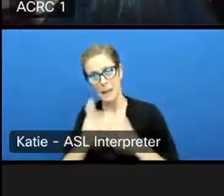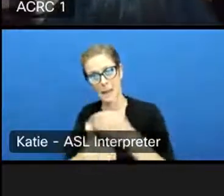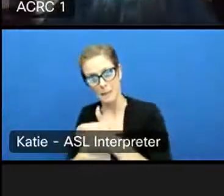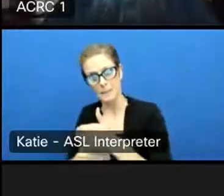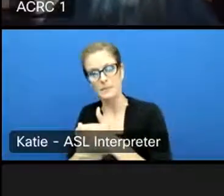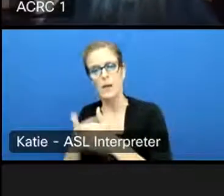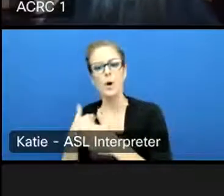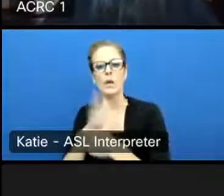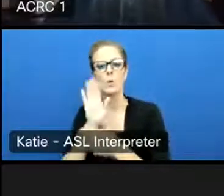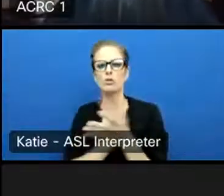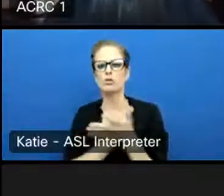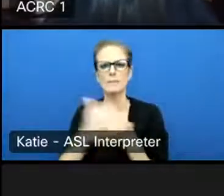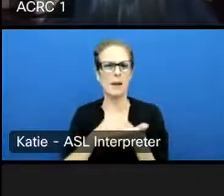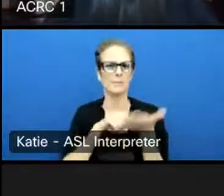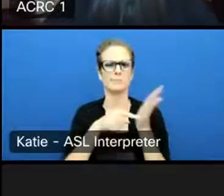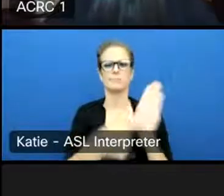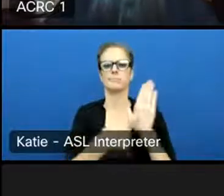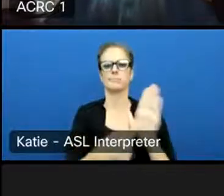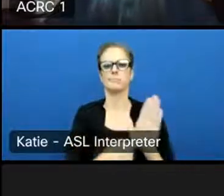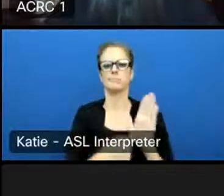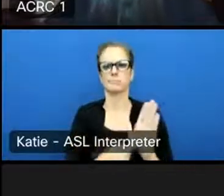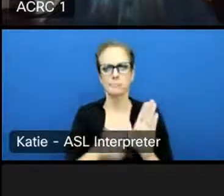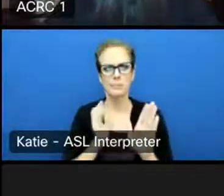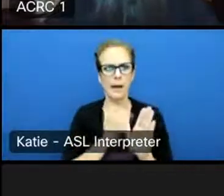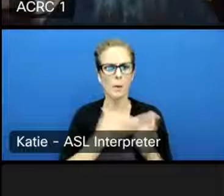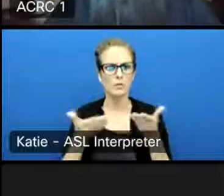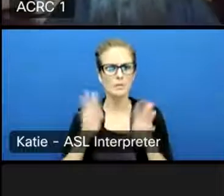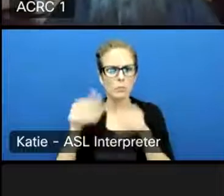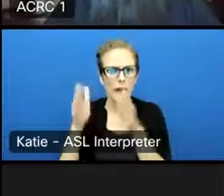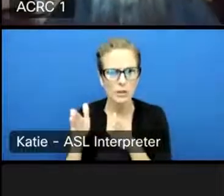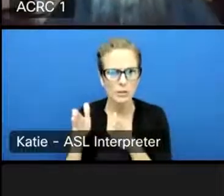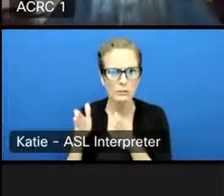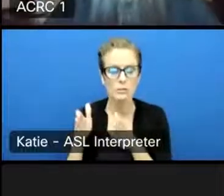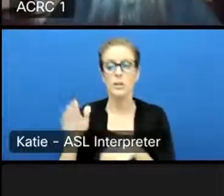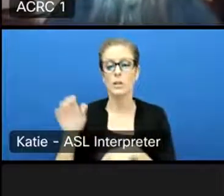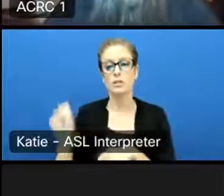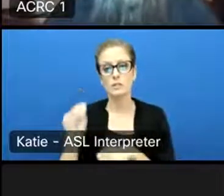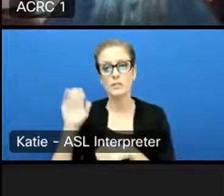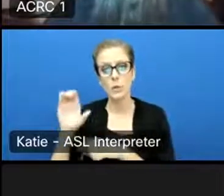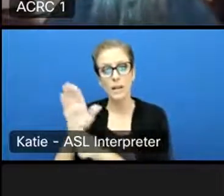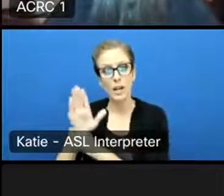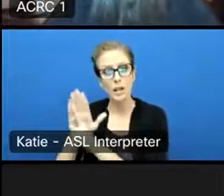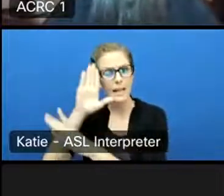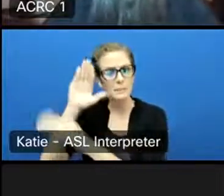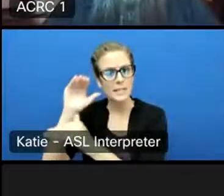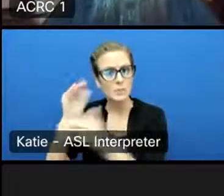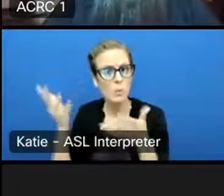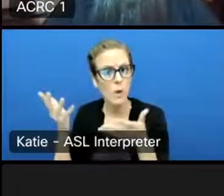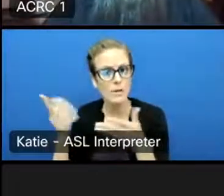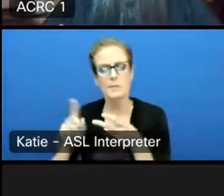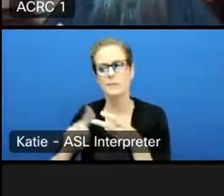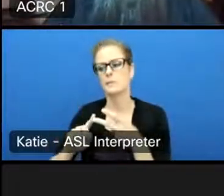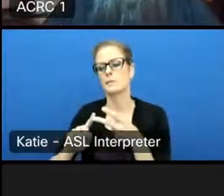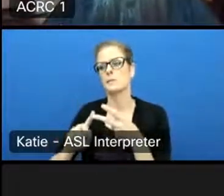be very transparent with our service providers about what the expectations for our service coordinators are, and also are going to be very transparent